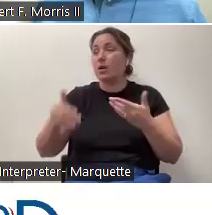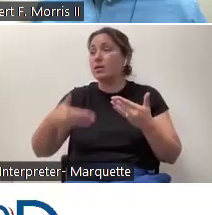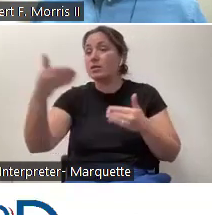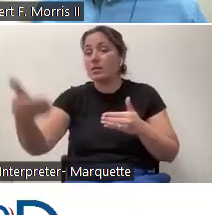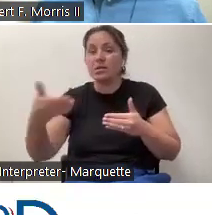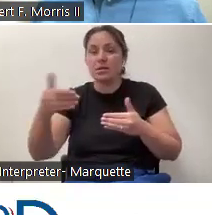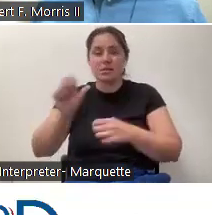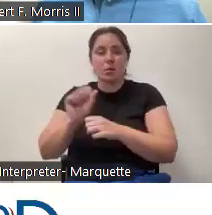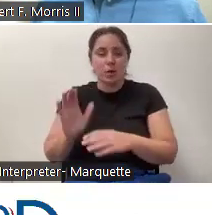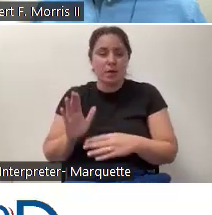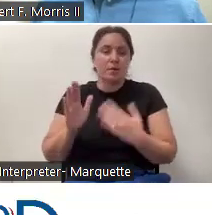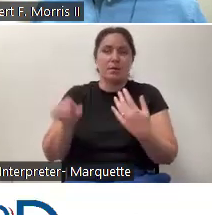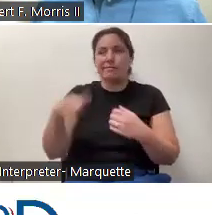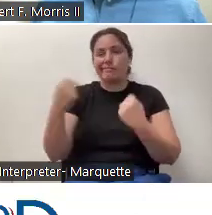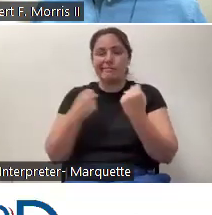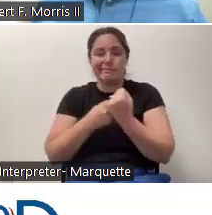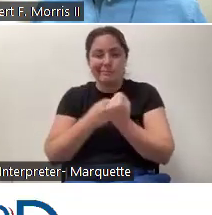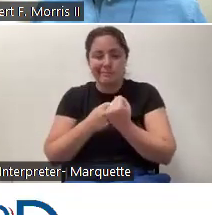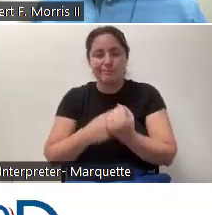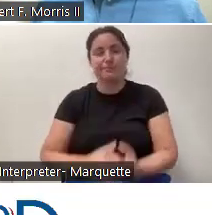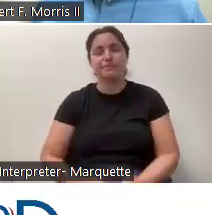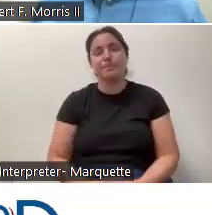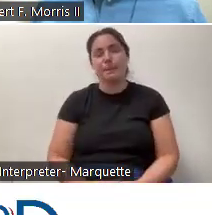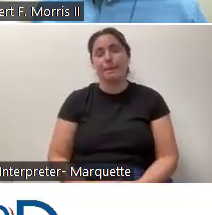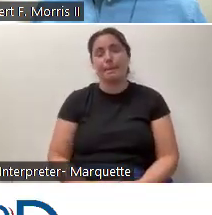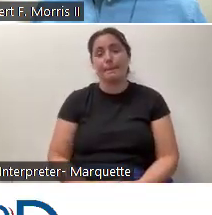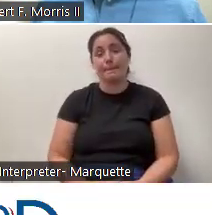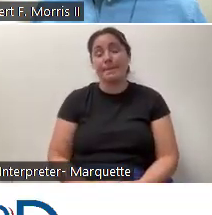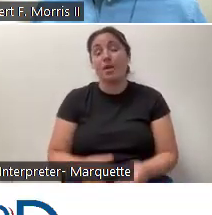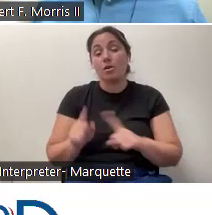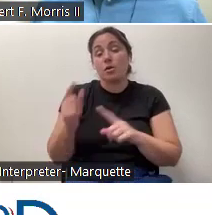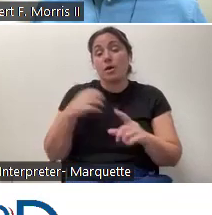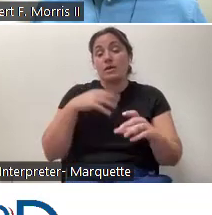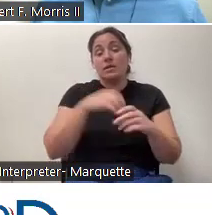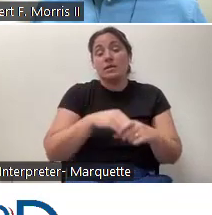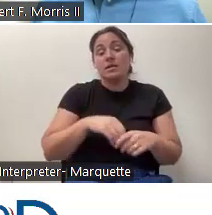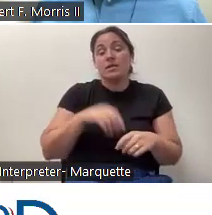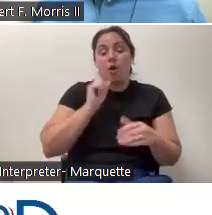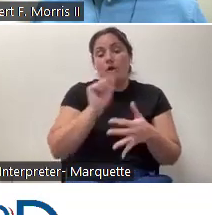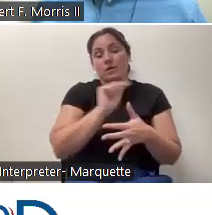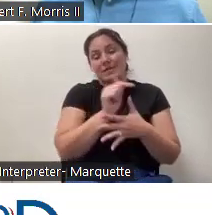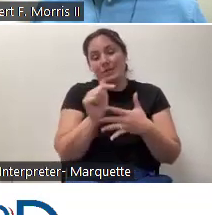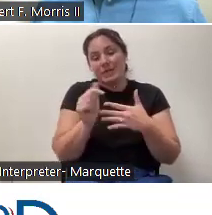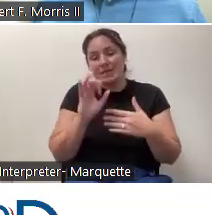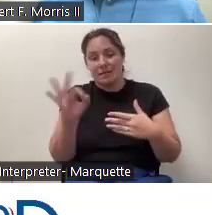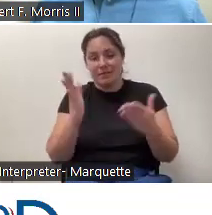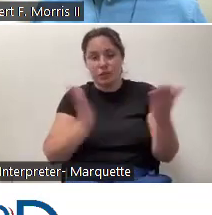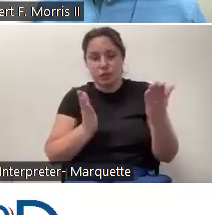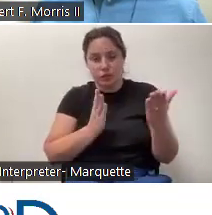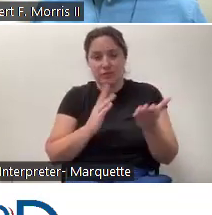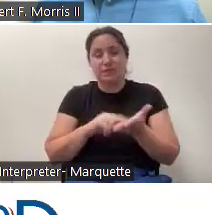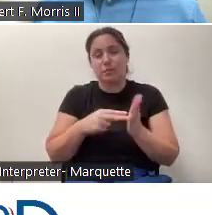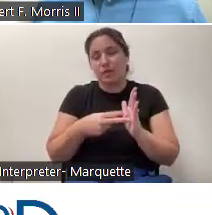supports. We also have, I'm participating in something called a sequencing of services group with one of our local